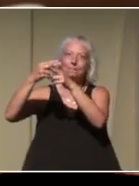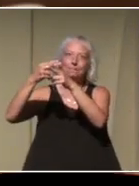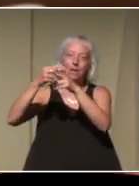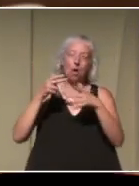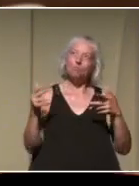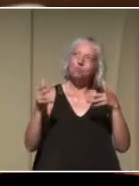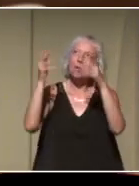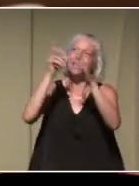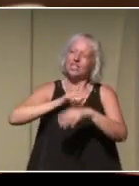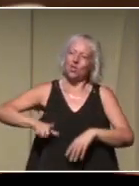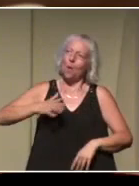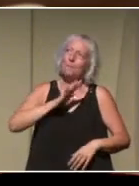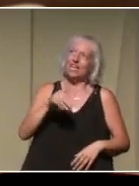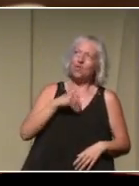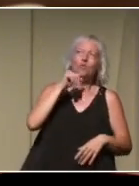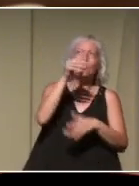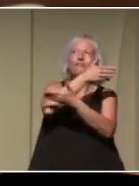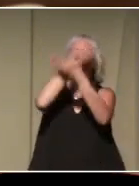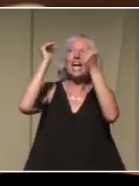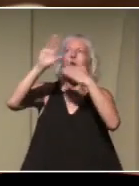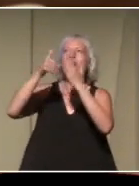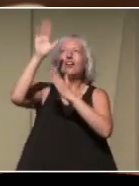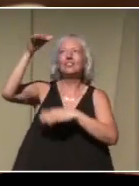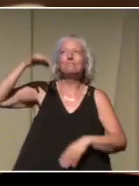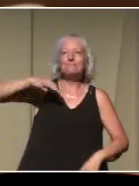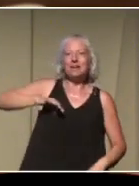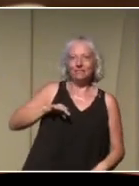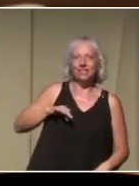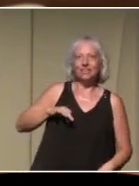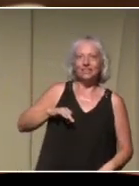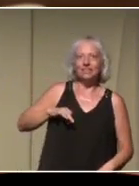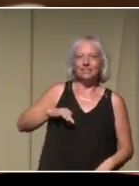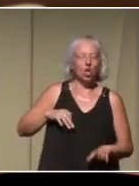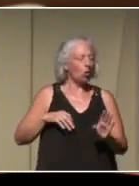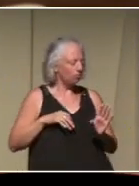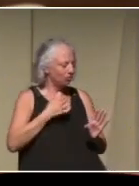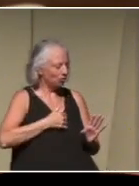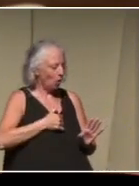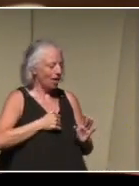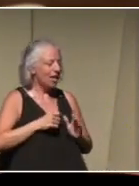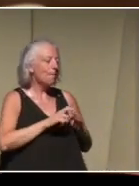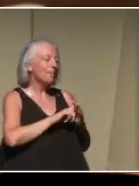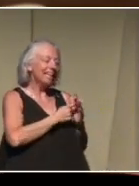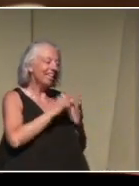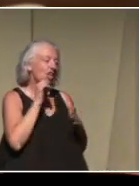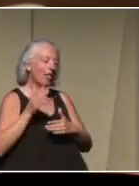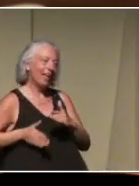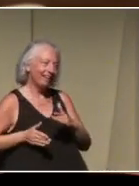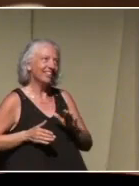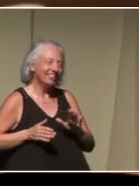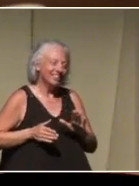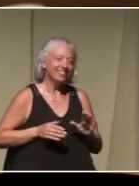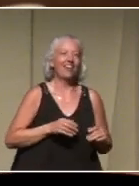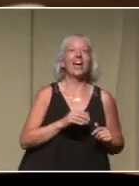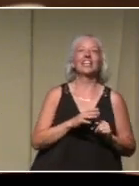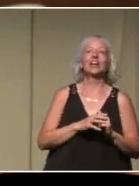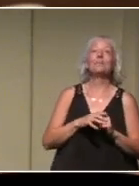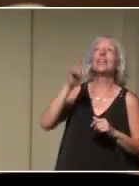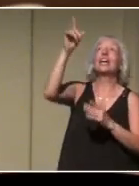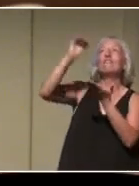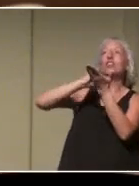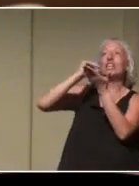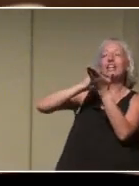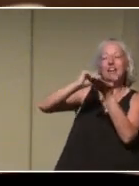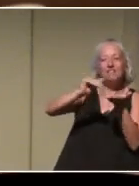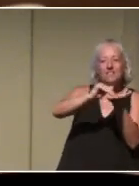my soul, and forget not all his benefits." Oh, sorry, this is the beginning of Psalm 103, excuse me. "Who forgives all